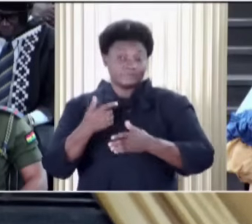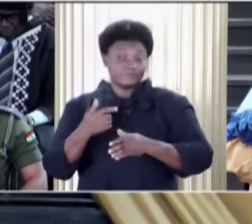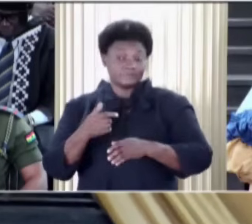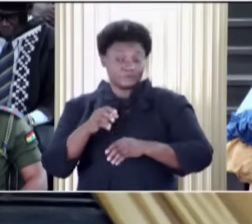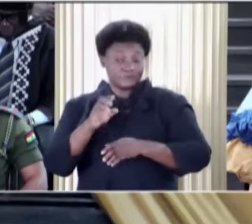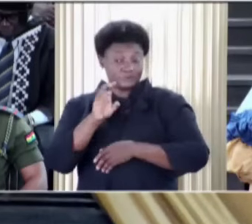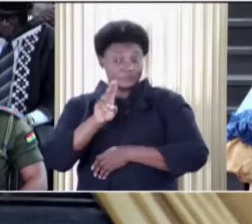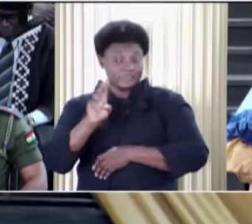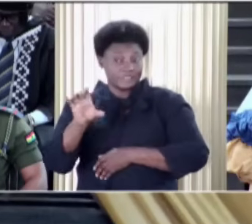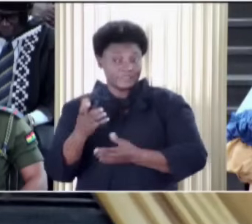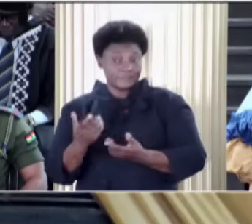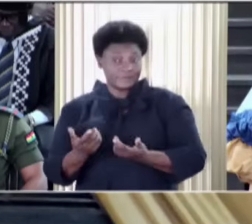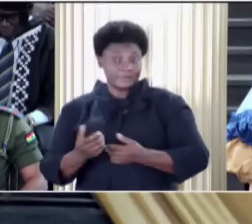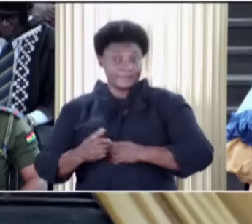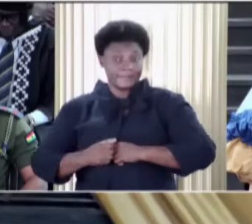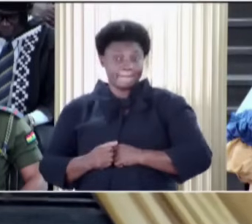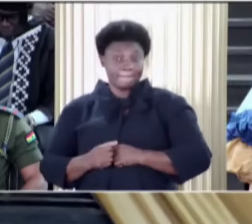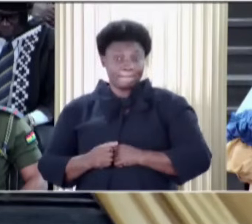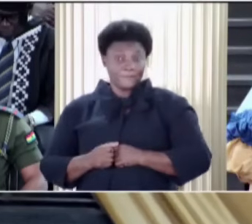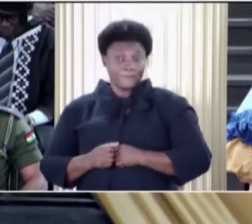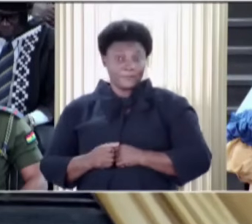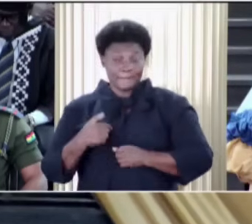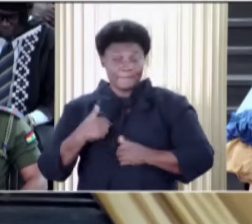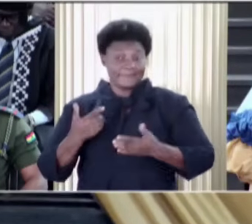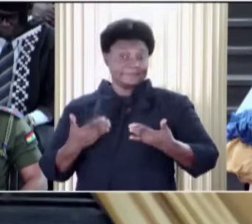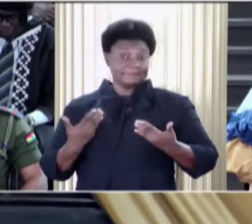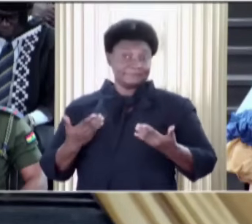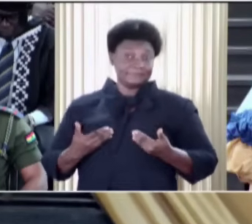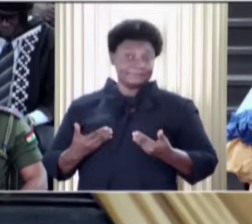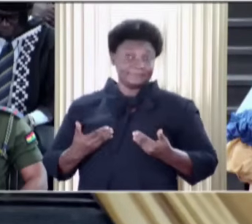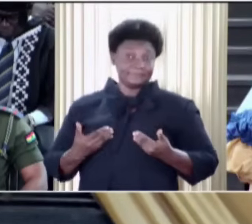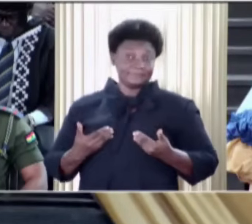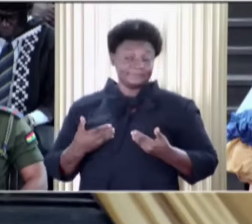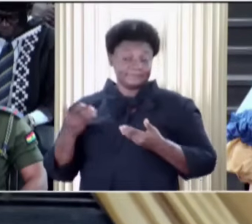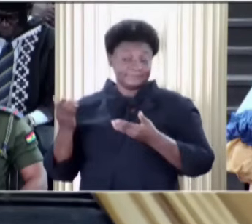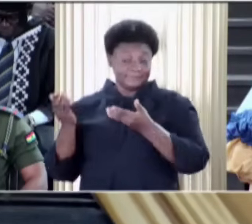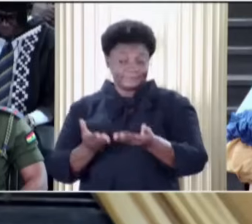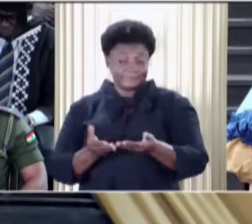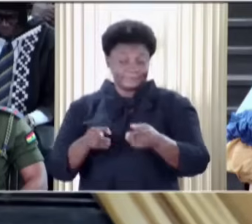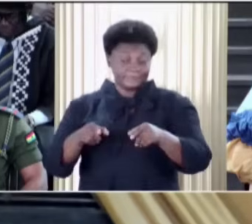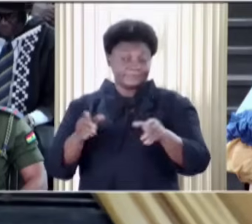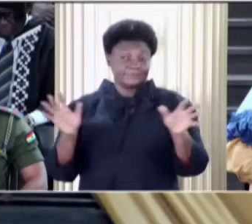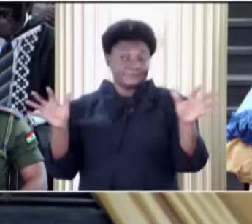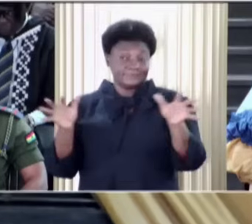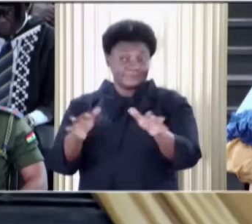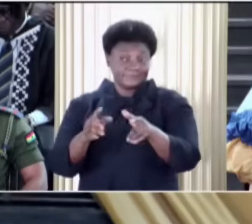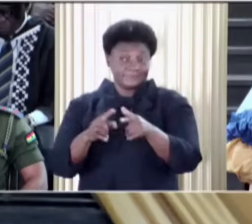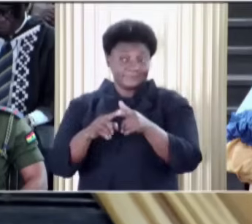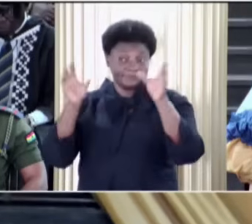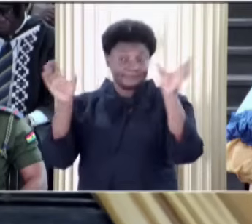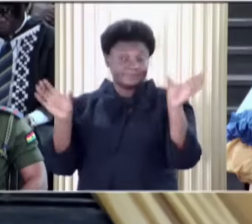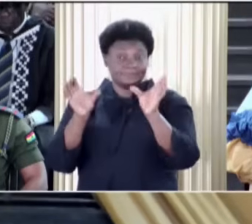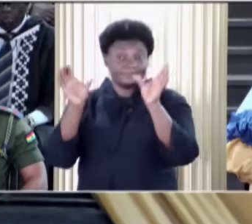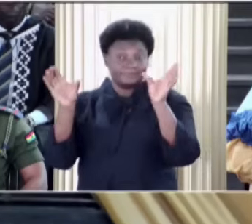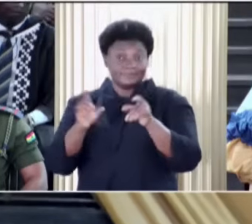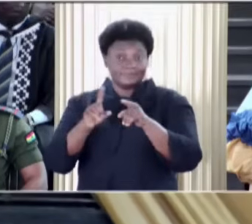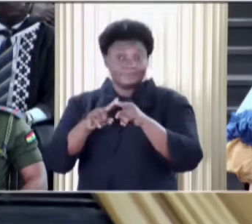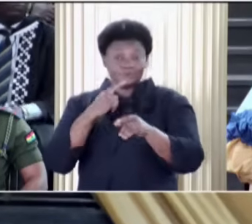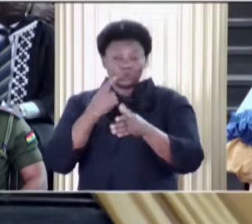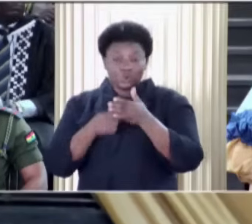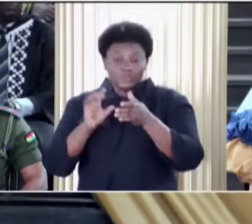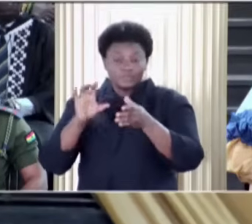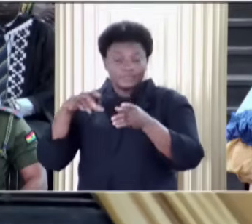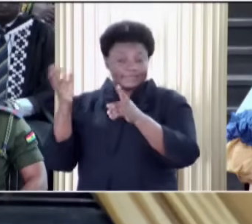University of Ghana, I am delighted to welcome you to today's gathering as we celebrate the achievements of